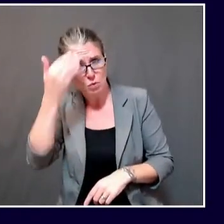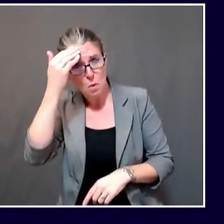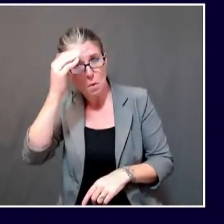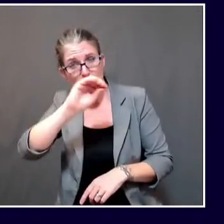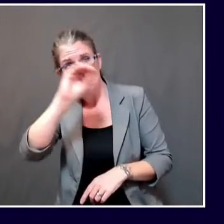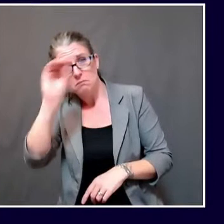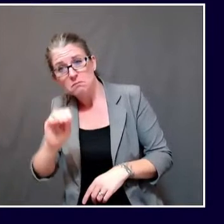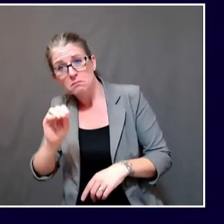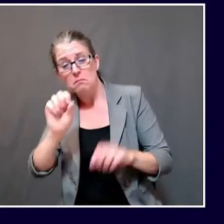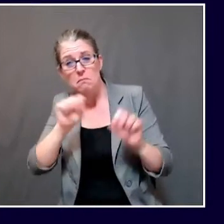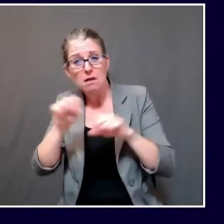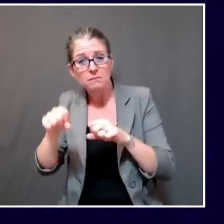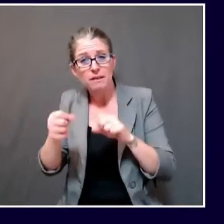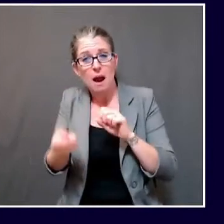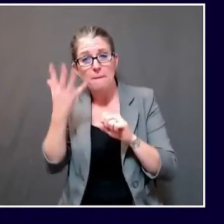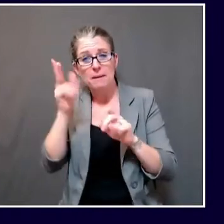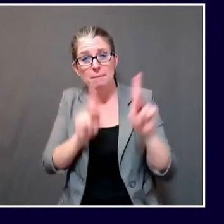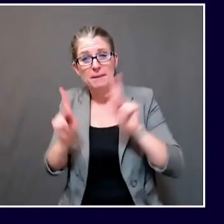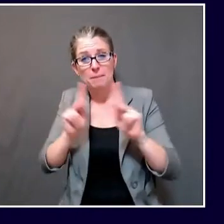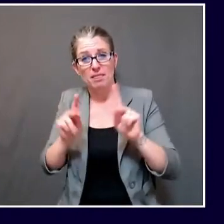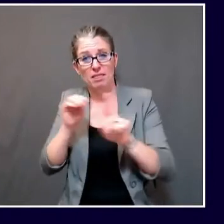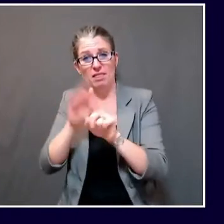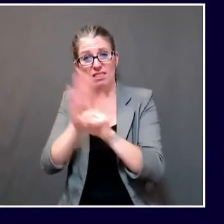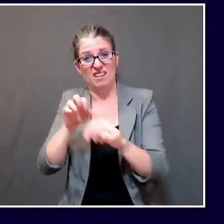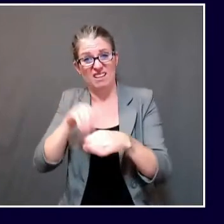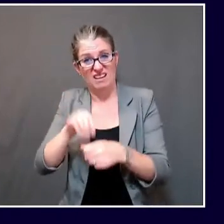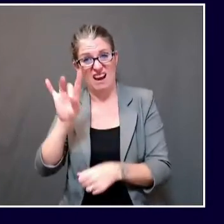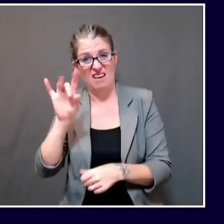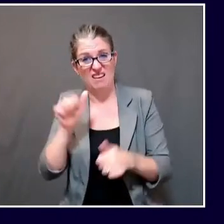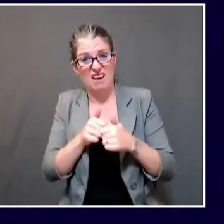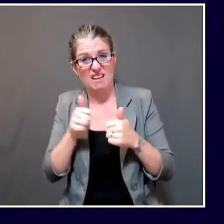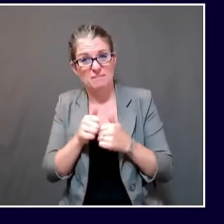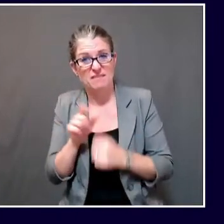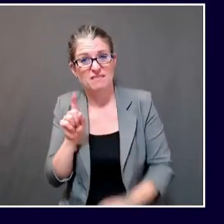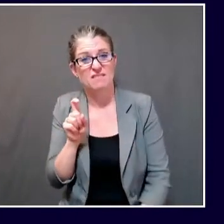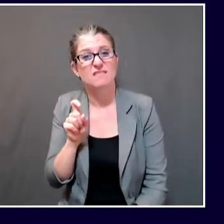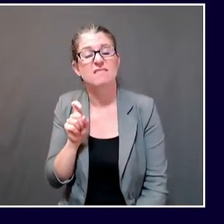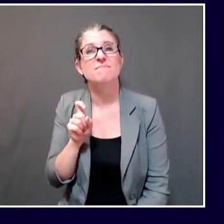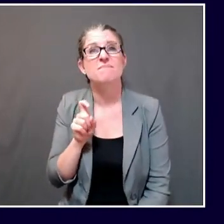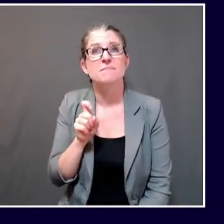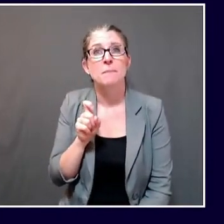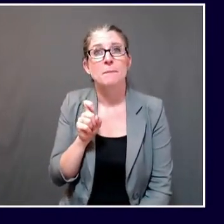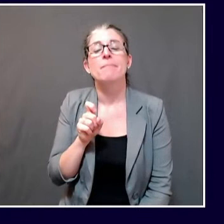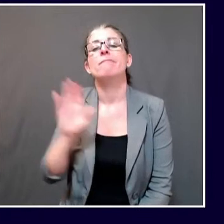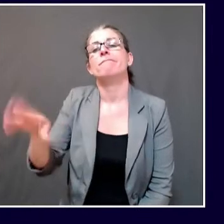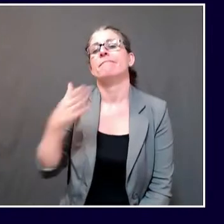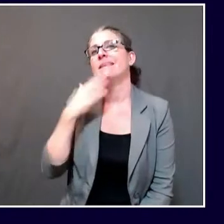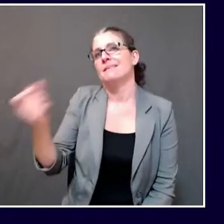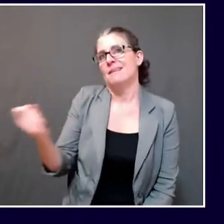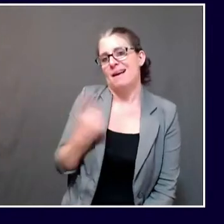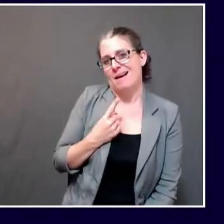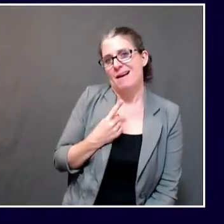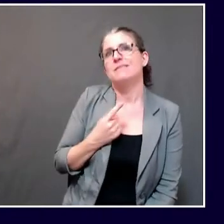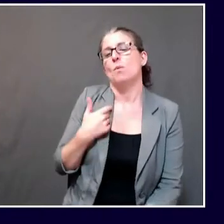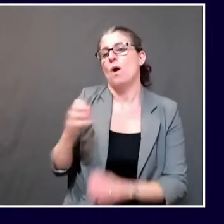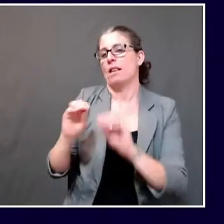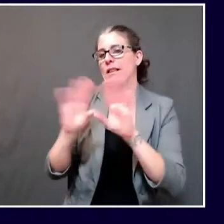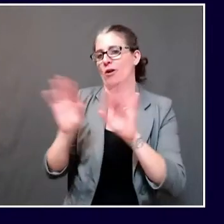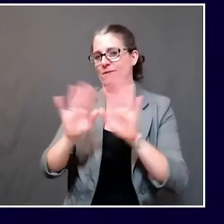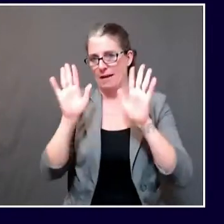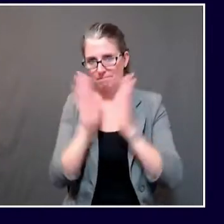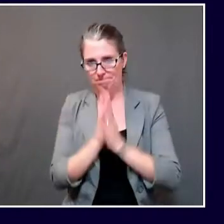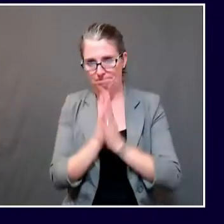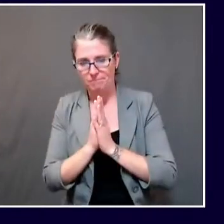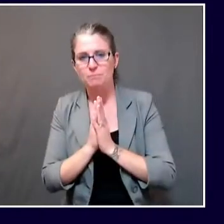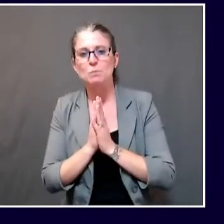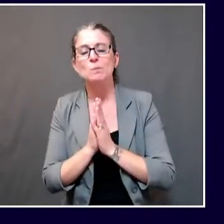glad you raised that because I want to issue a on the spot clarification to something. I read out